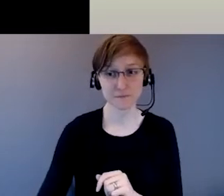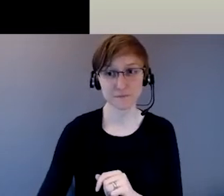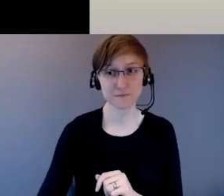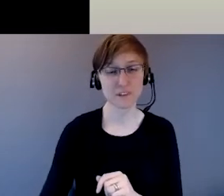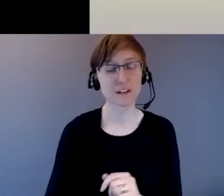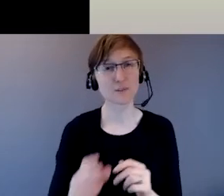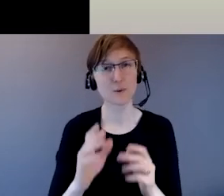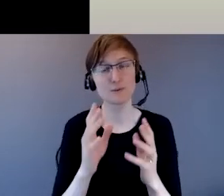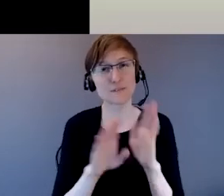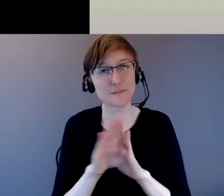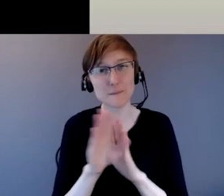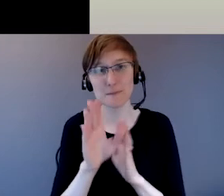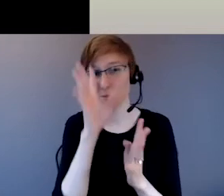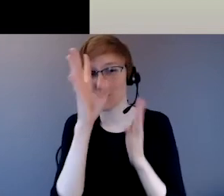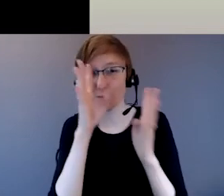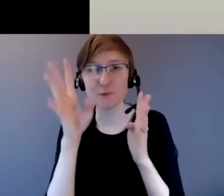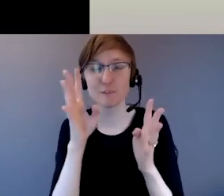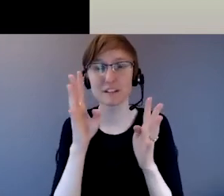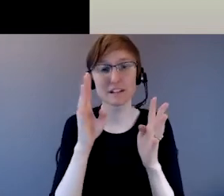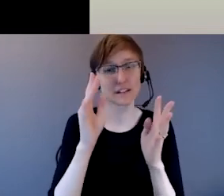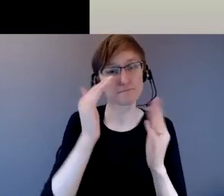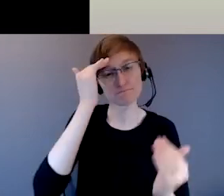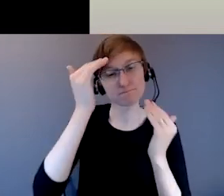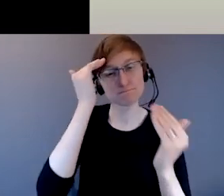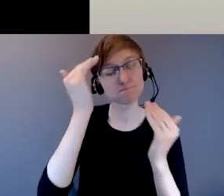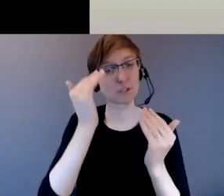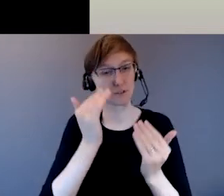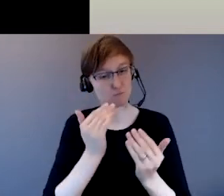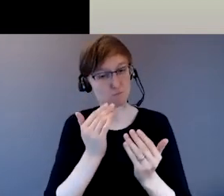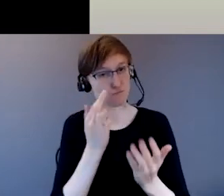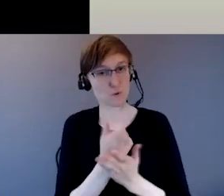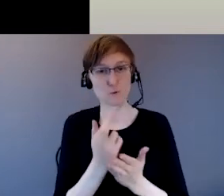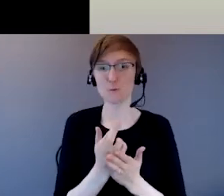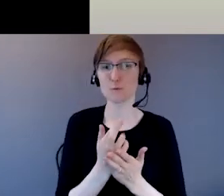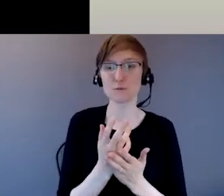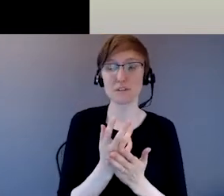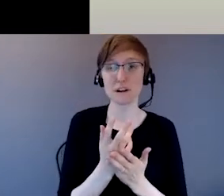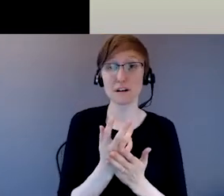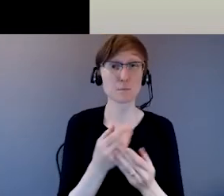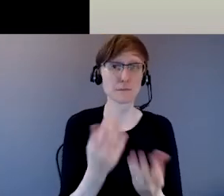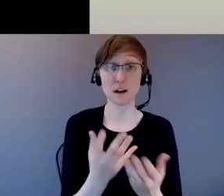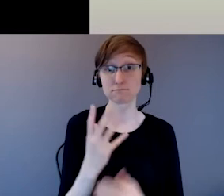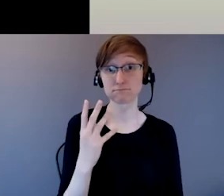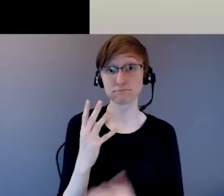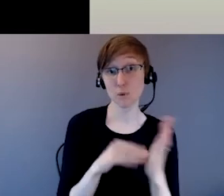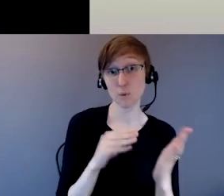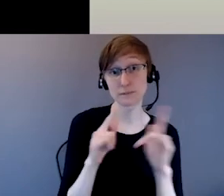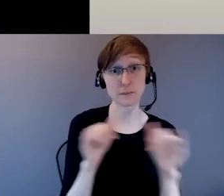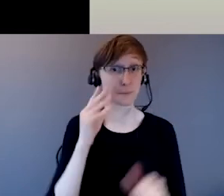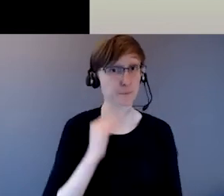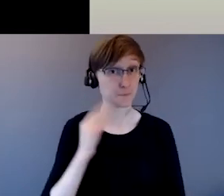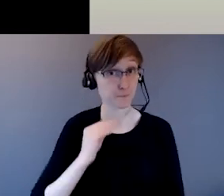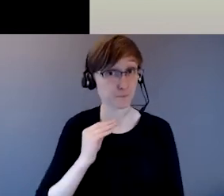and the mindfulness or resourcefulness that provides experiential learning. And that's where mentoring comes